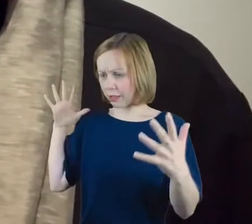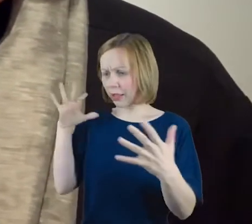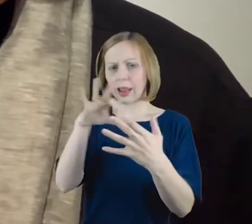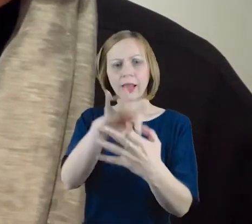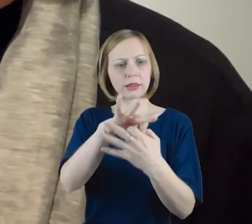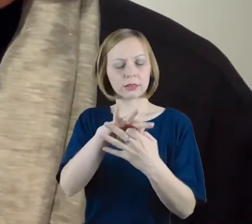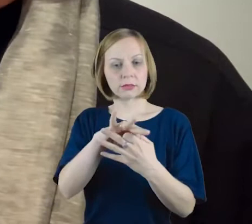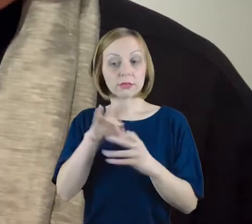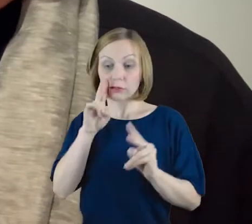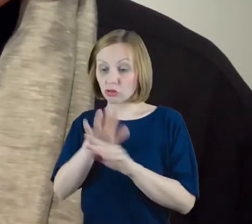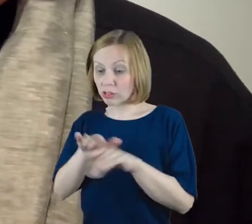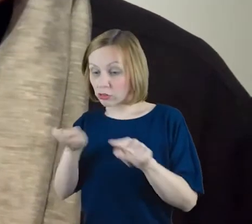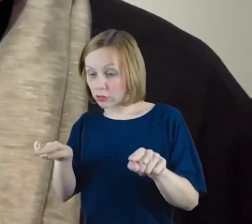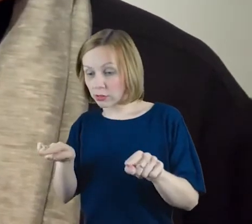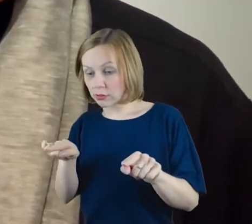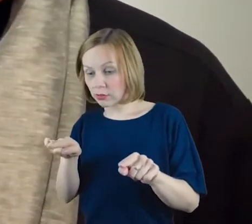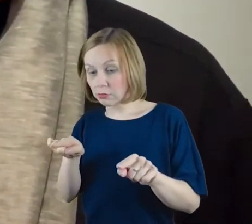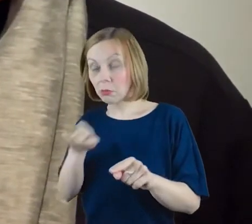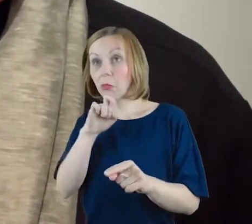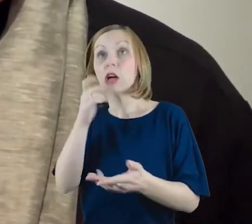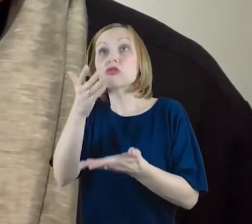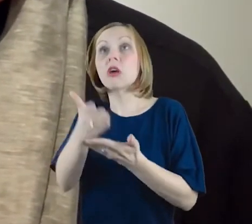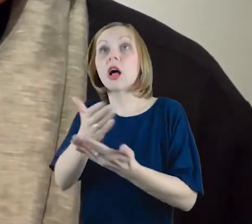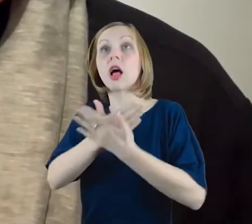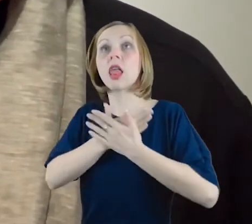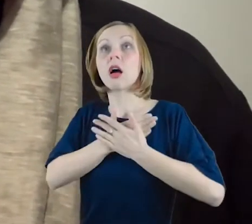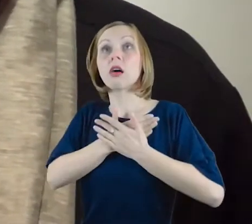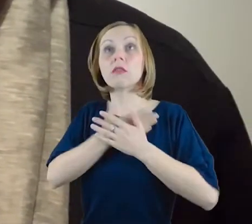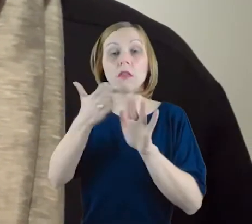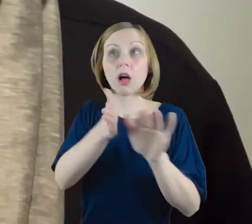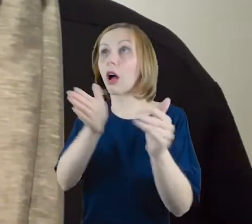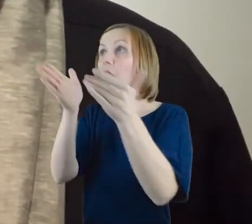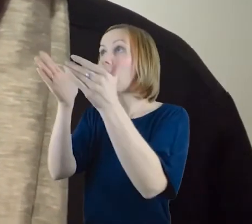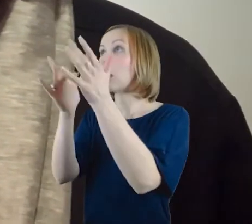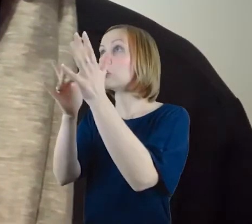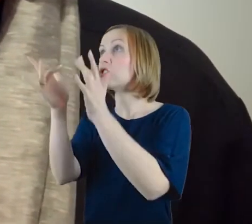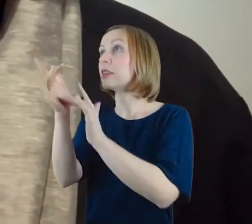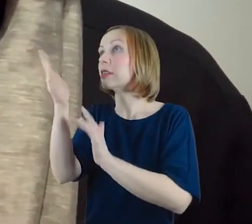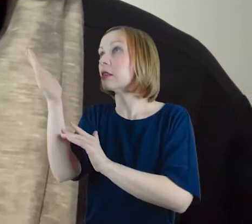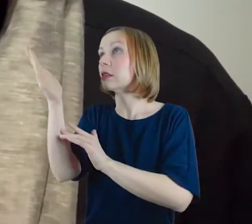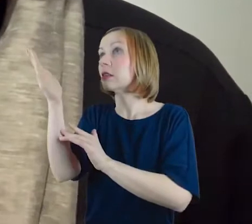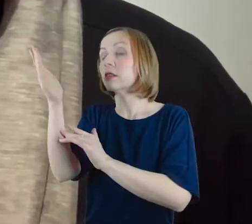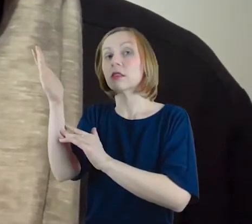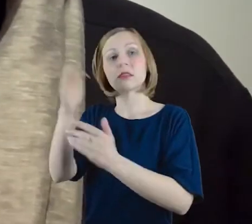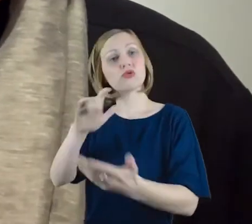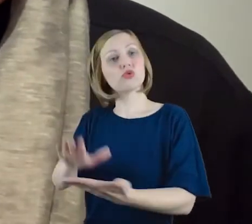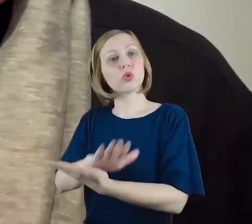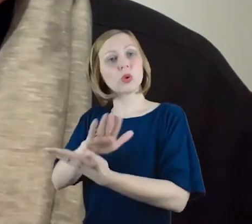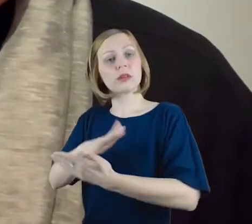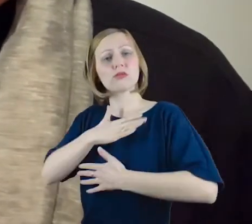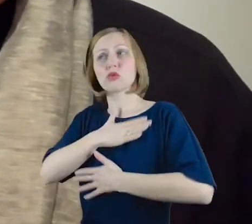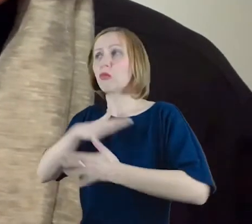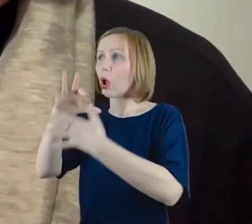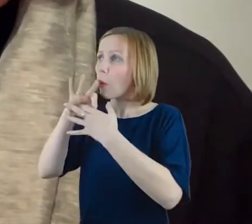unconditional love and trust point us to the Christ child who shares our joys and sorrows. And I see